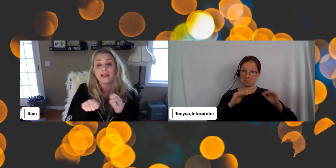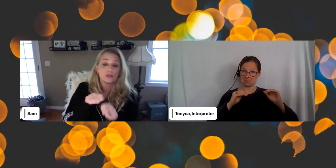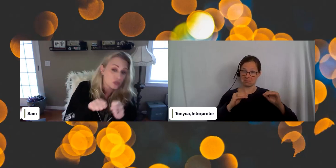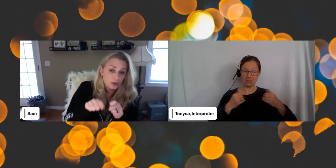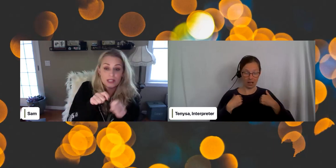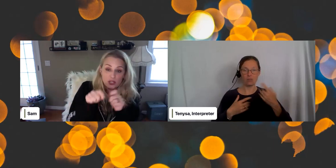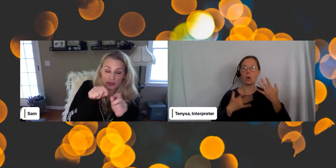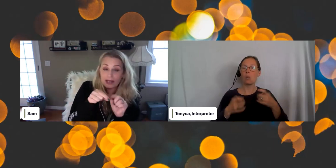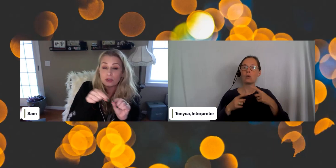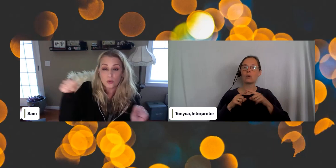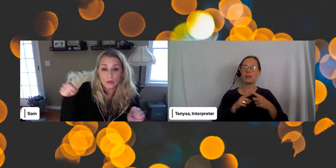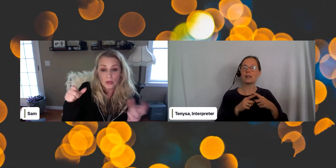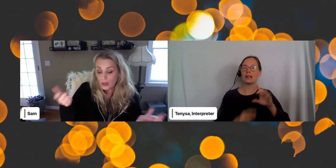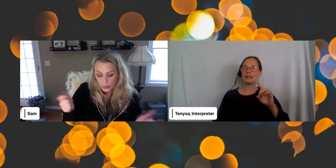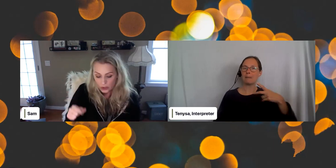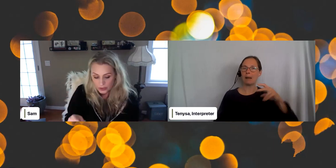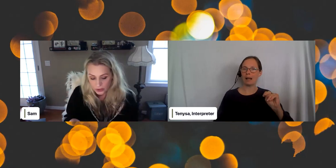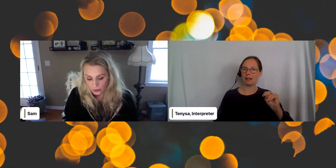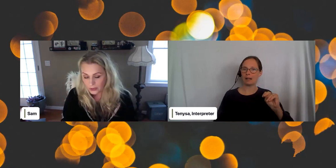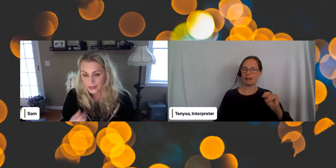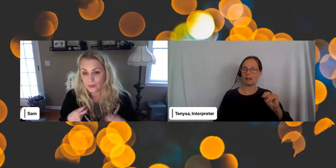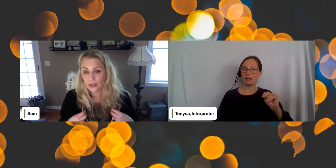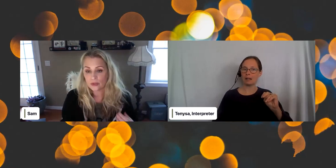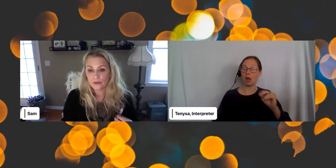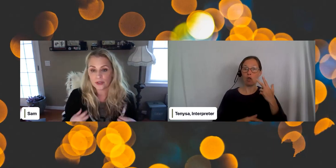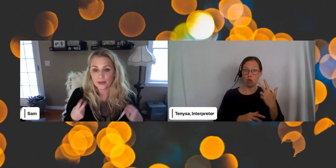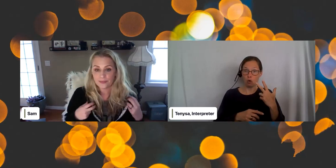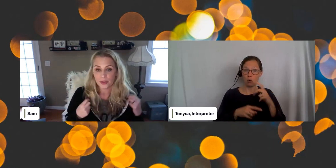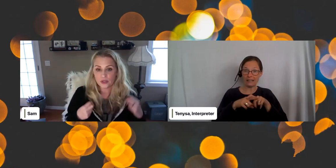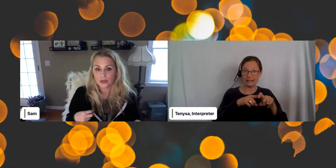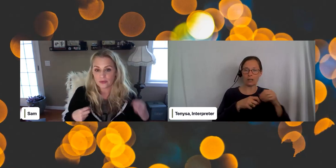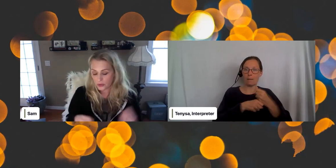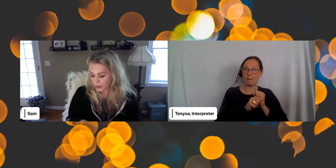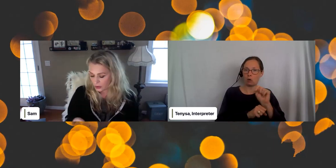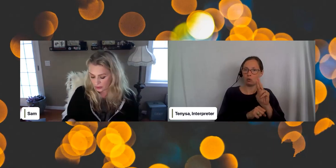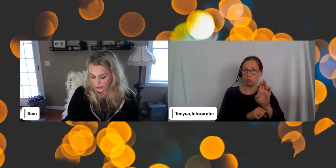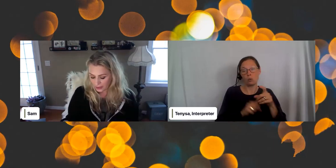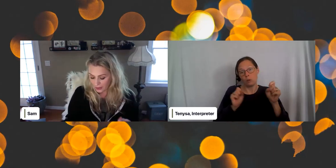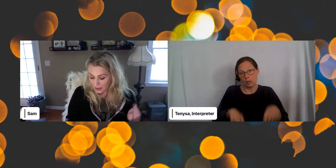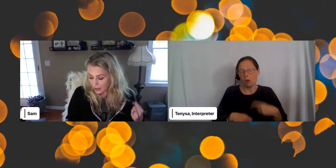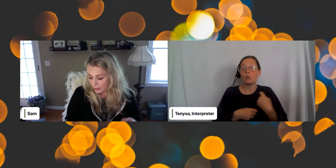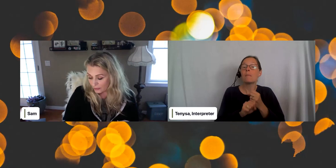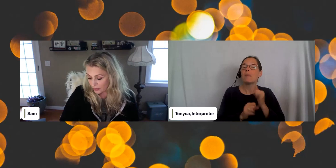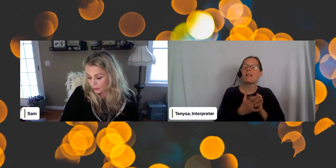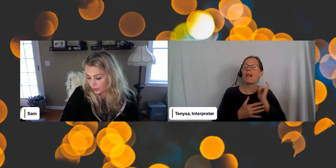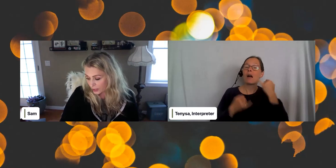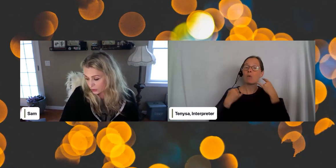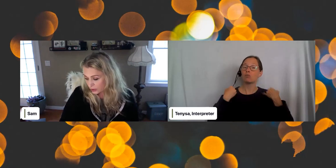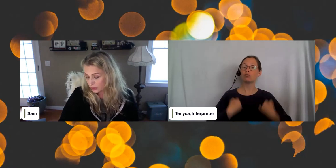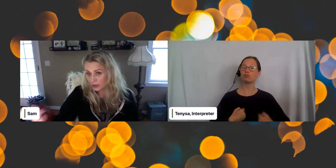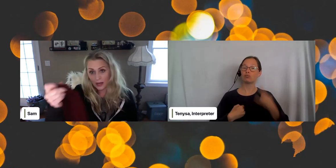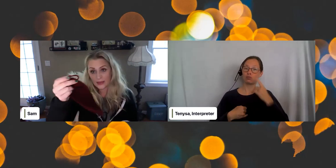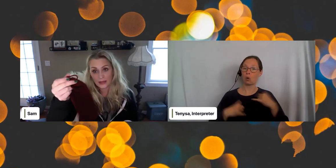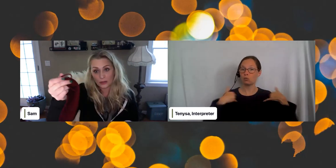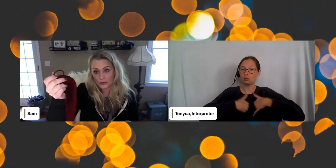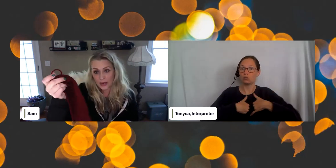double pointed needles, just 3 stitches and make a tube, which you can do. It's like what you do for a string for a sweatshirt or something. But for what I chose